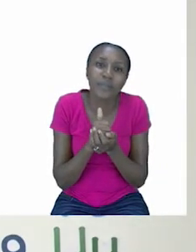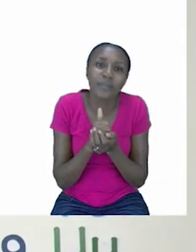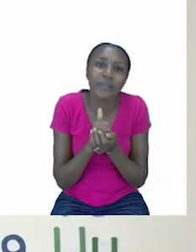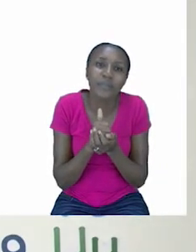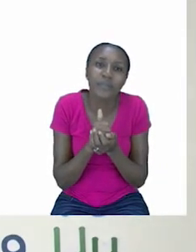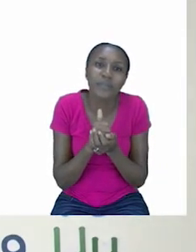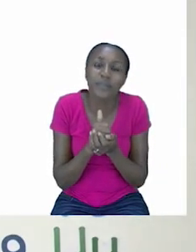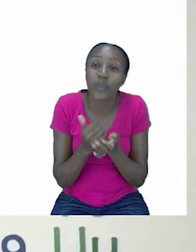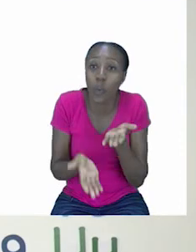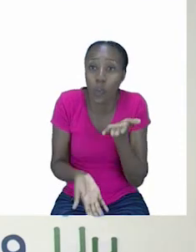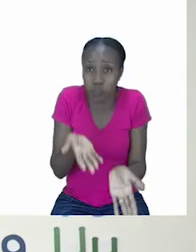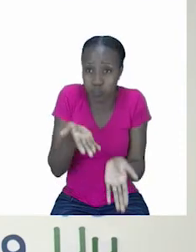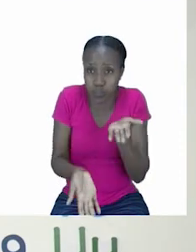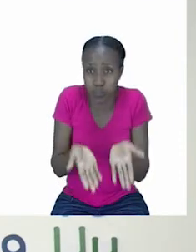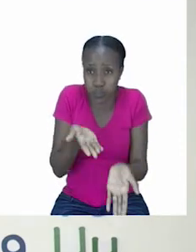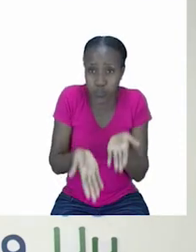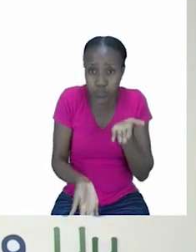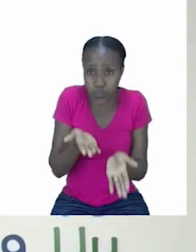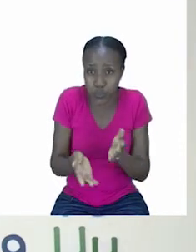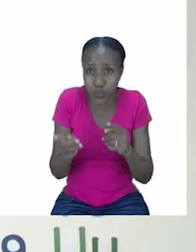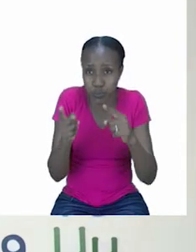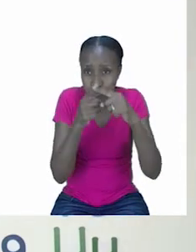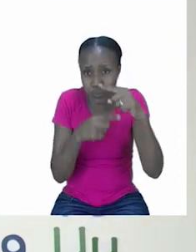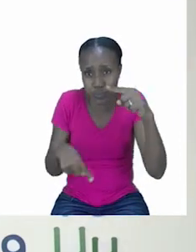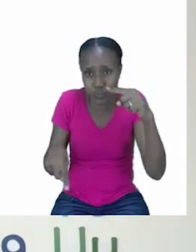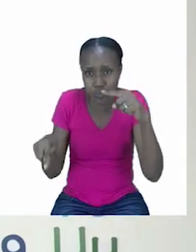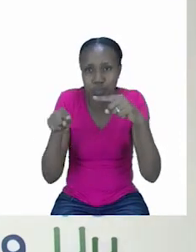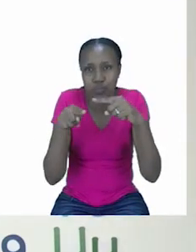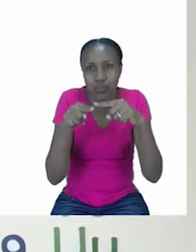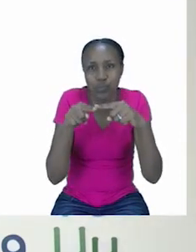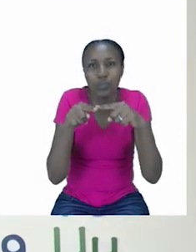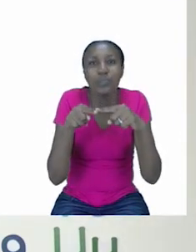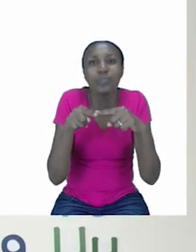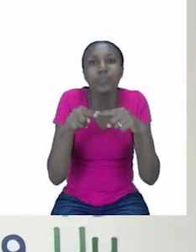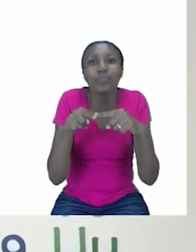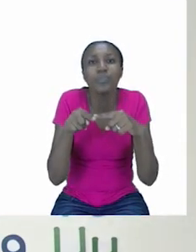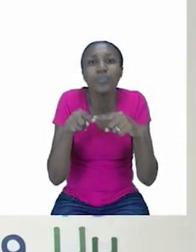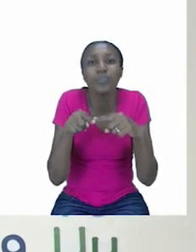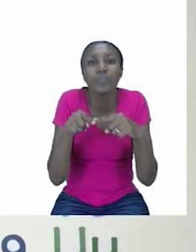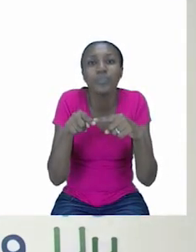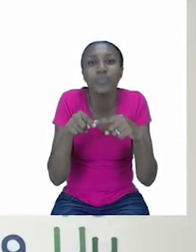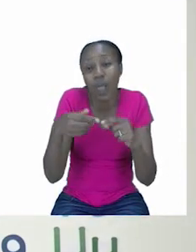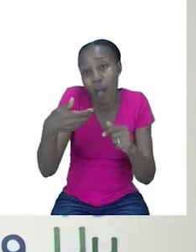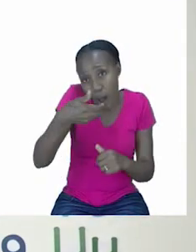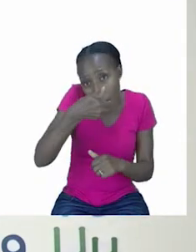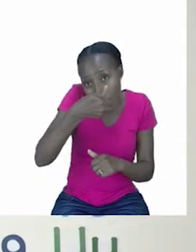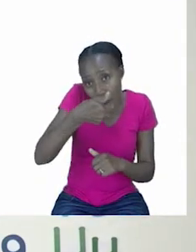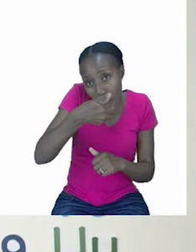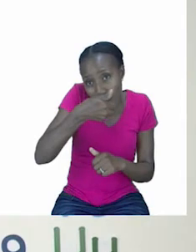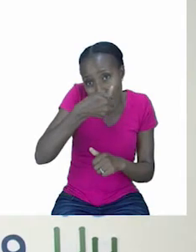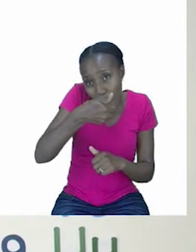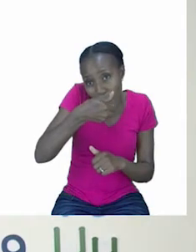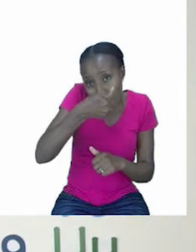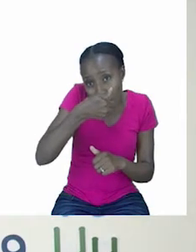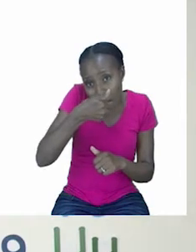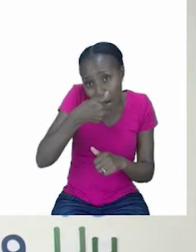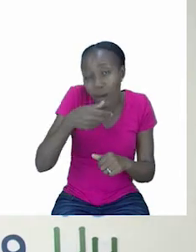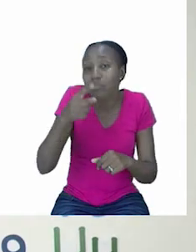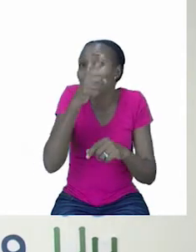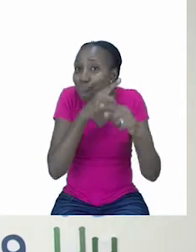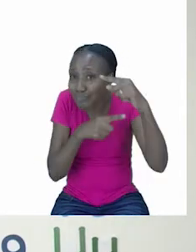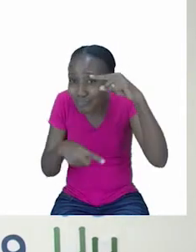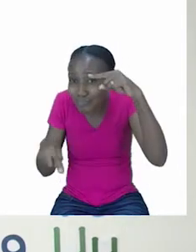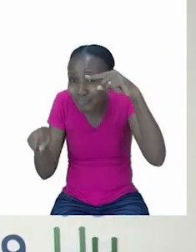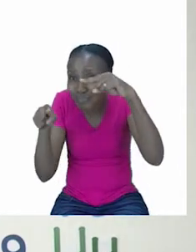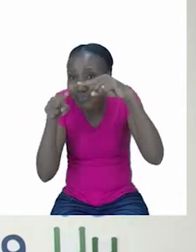same wheel that is a circle. The pizza is also a